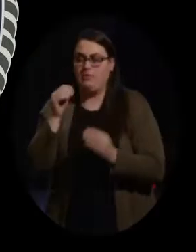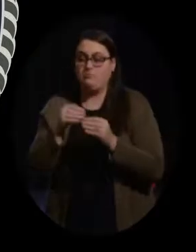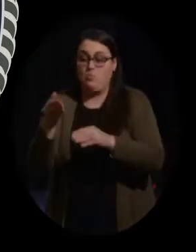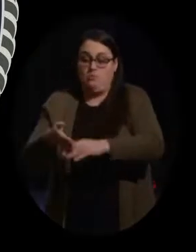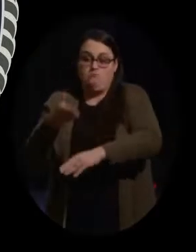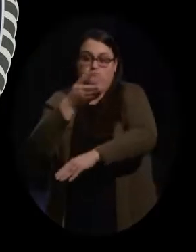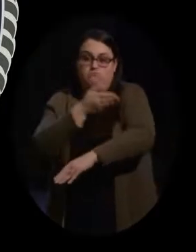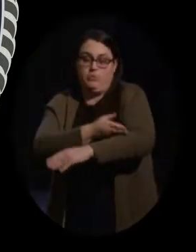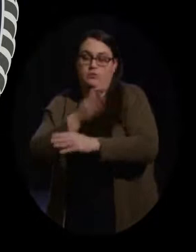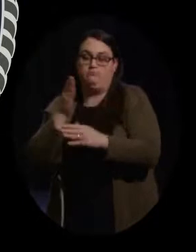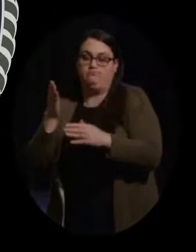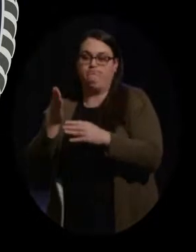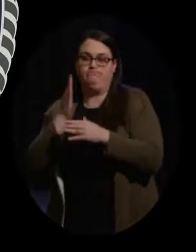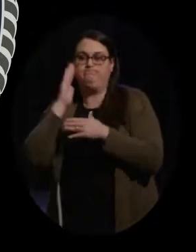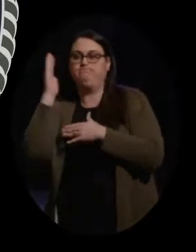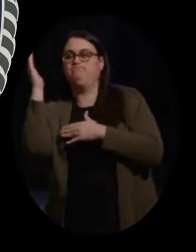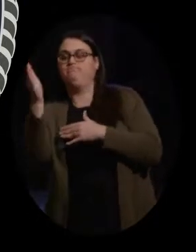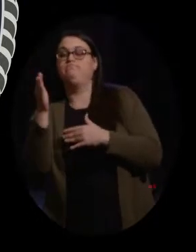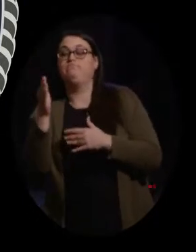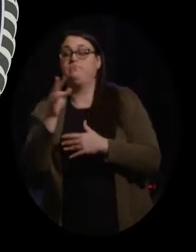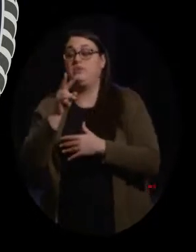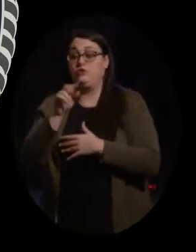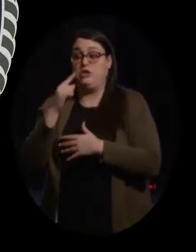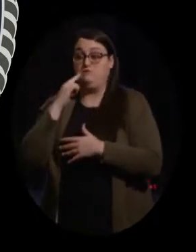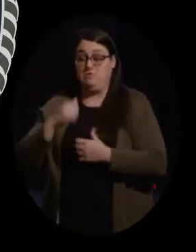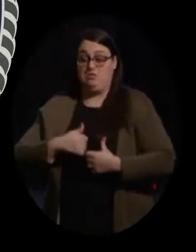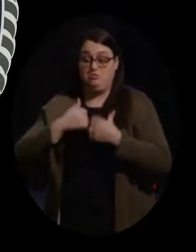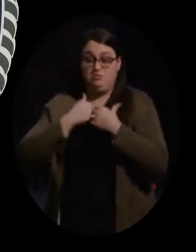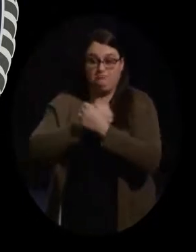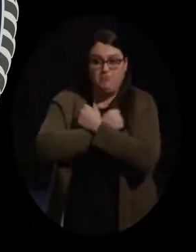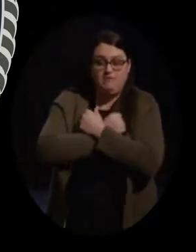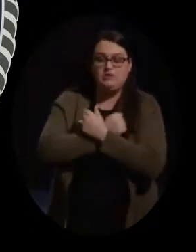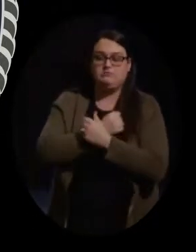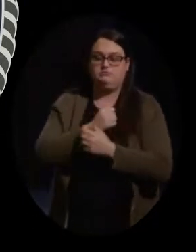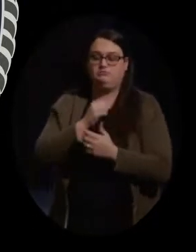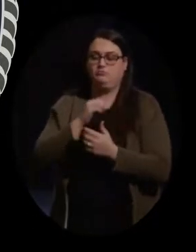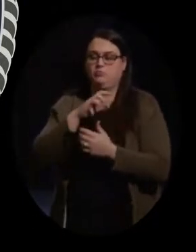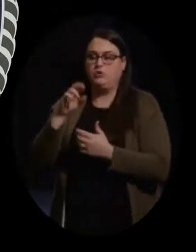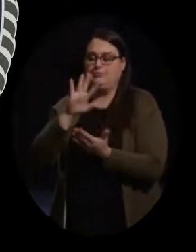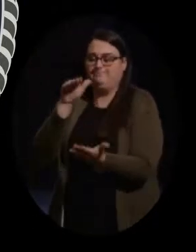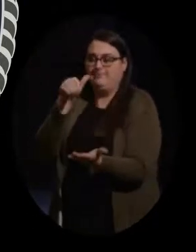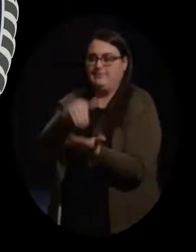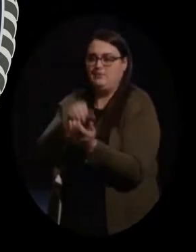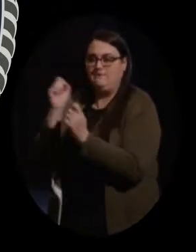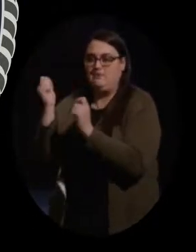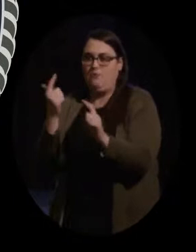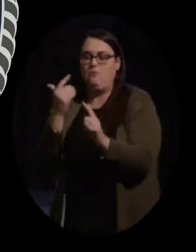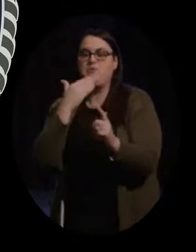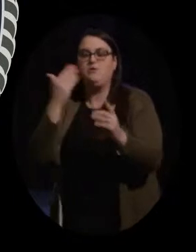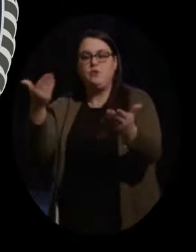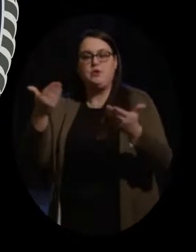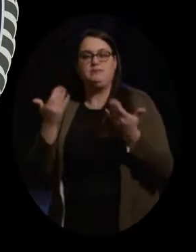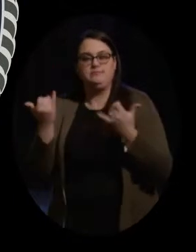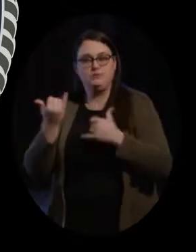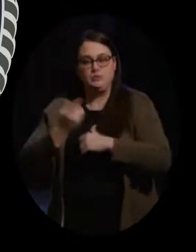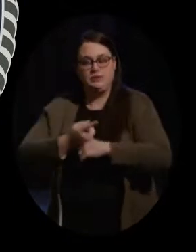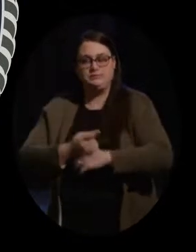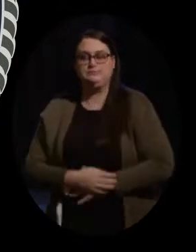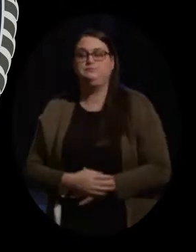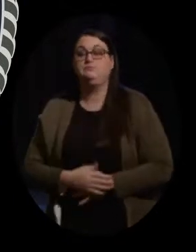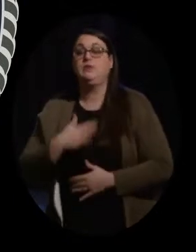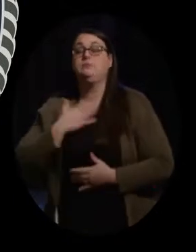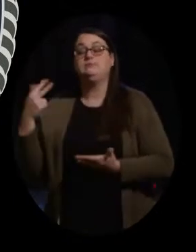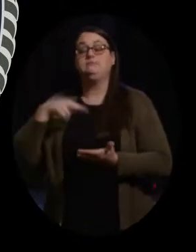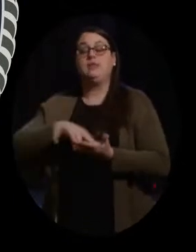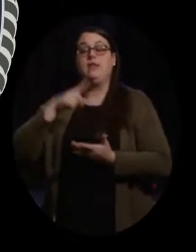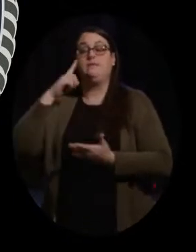the horizon. Virginia may be for lovers, but Richmond is at the heart of it all. Thank you for joining us tonight. Please rise